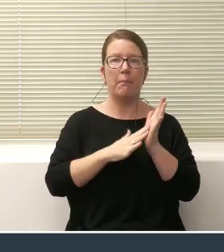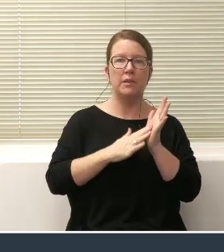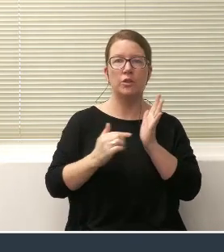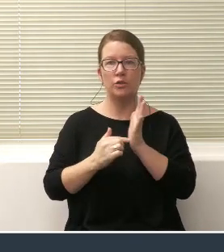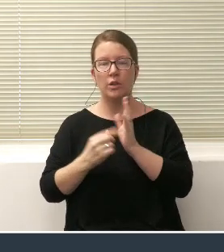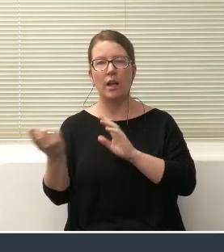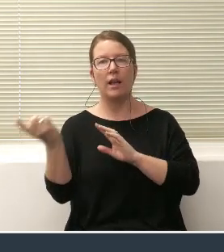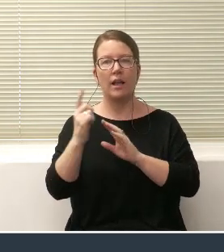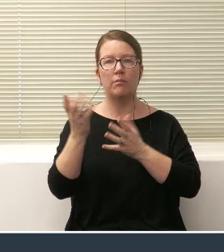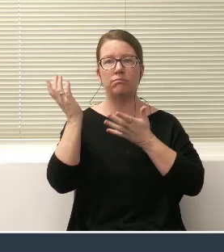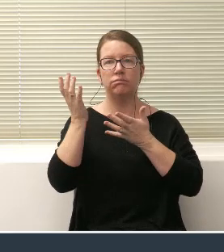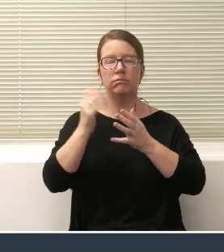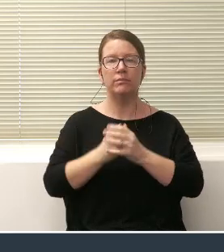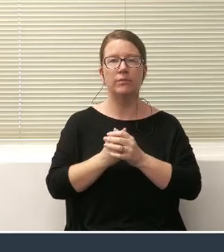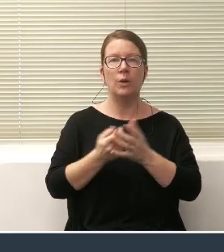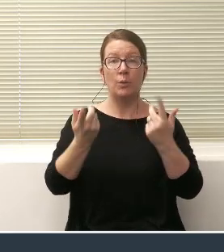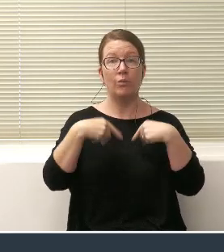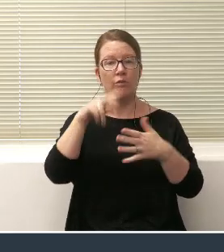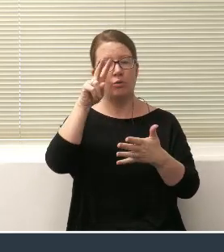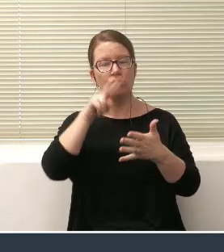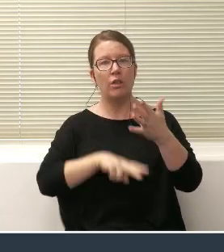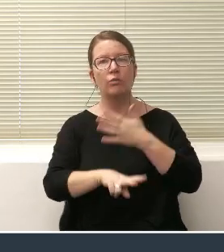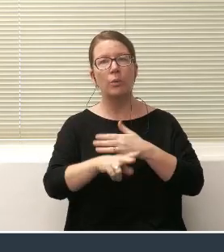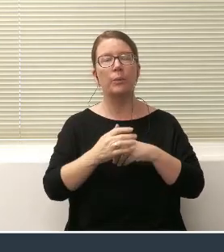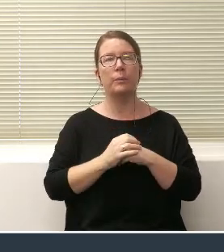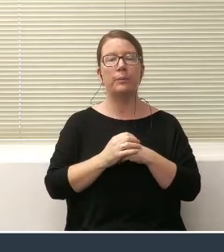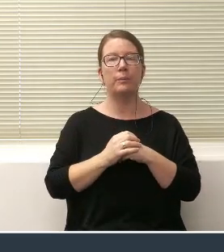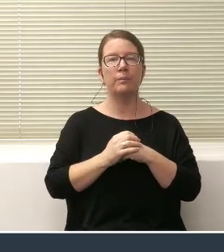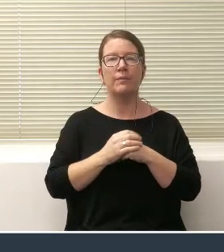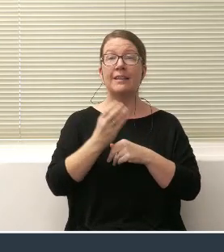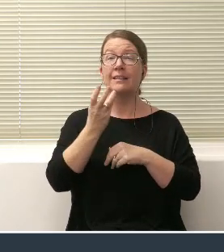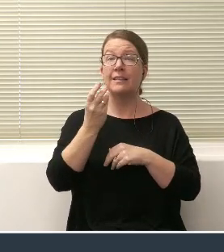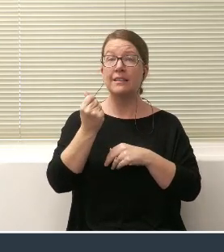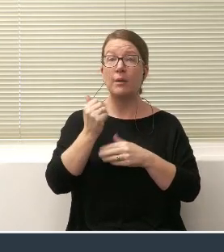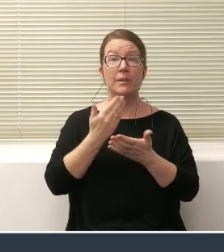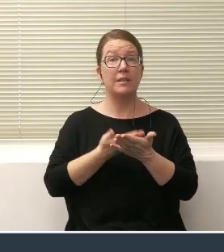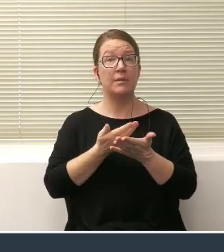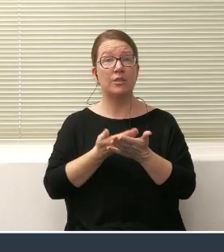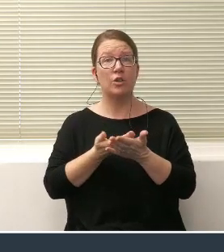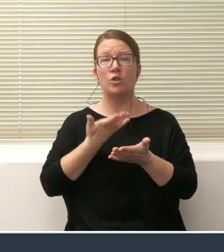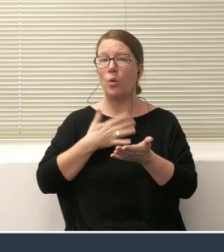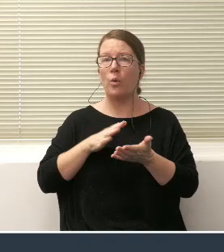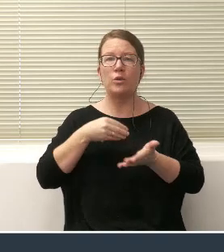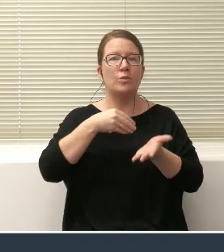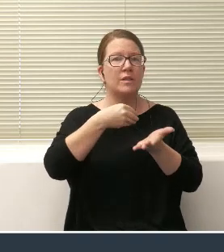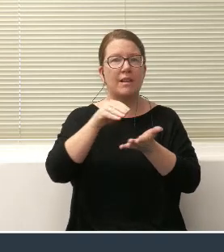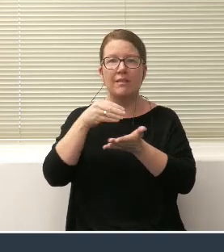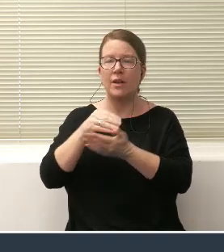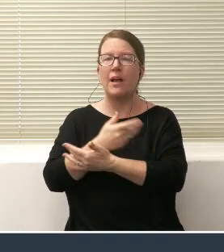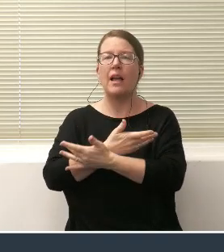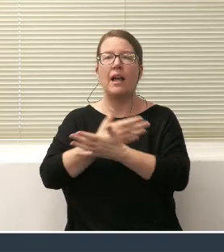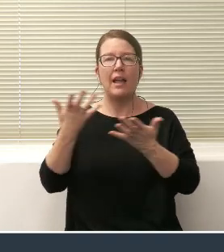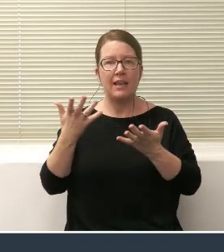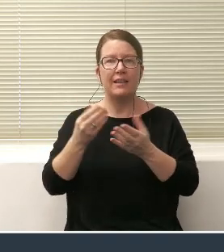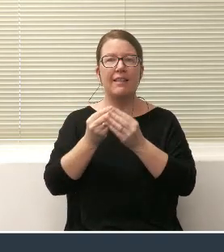read the submissions. Some of our submitters did not want to sell any of our council assets, but overall there was